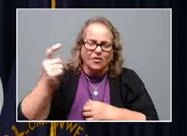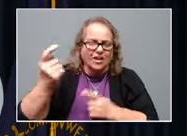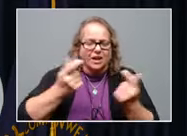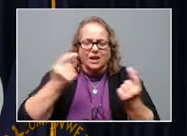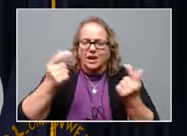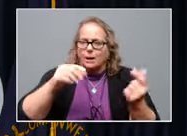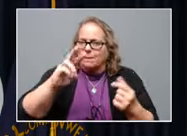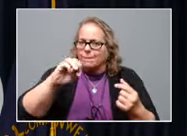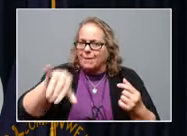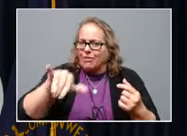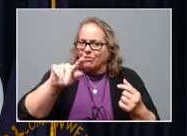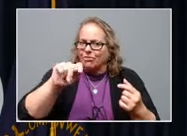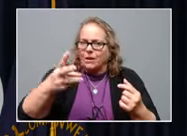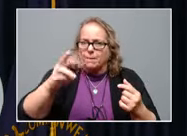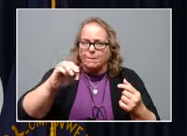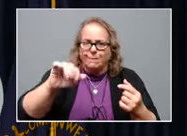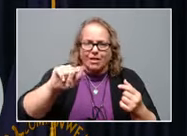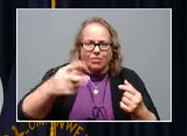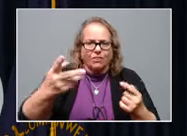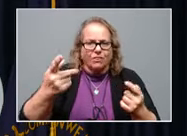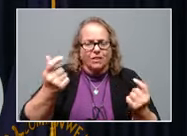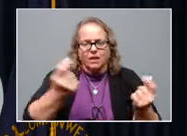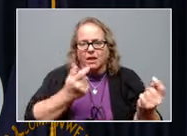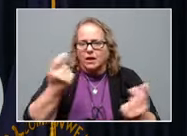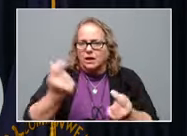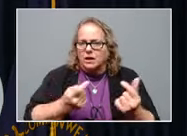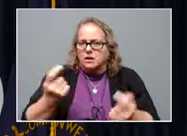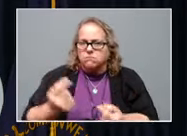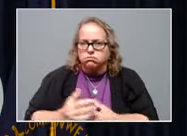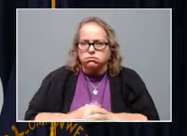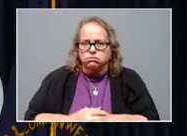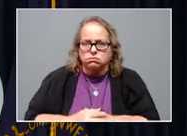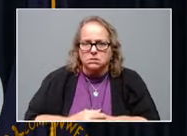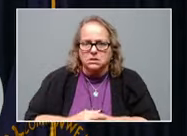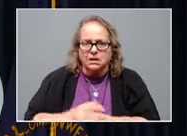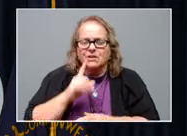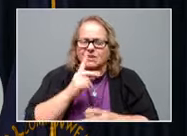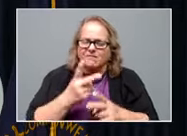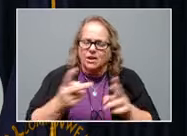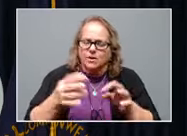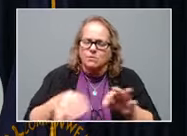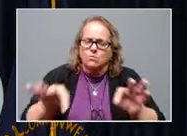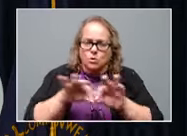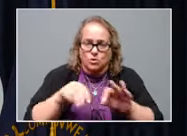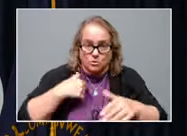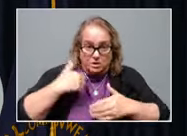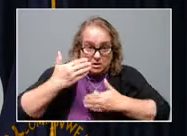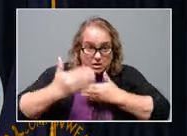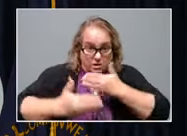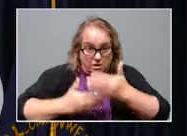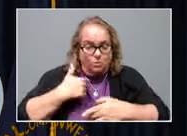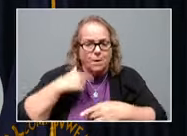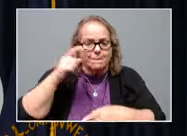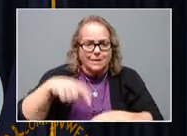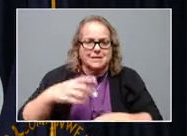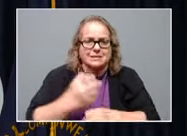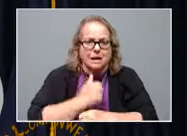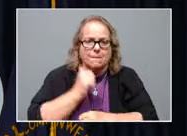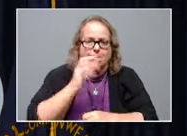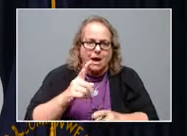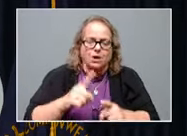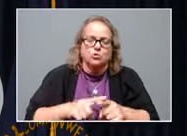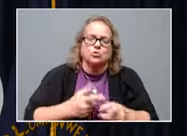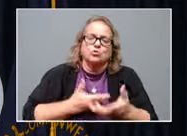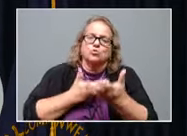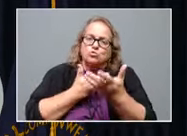I think it's really important as we move forward that we get back to trusting those who have studied